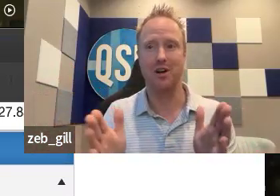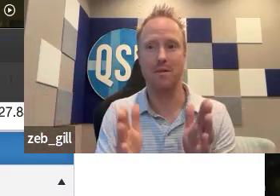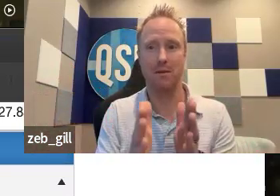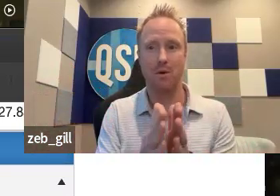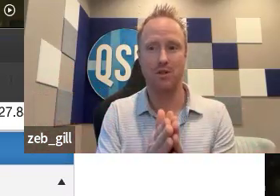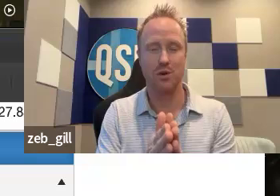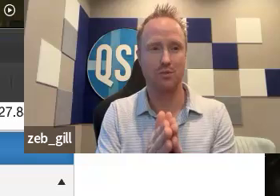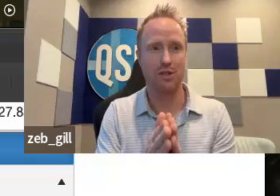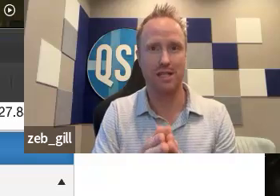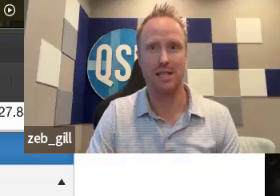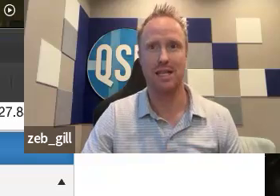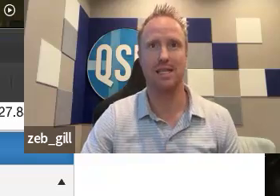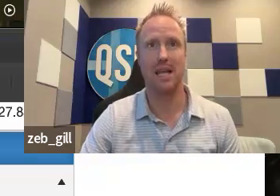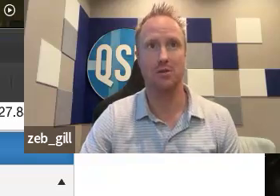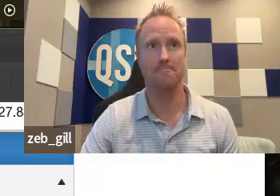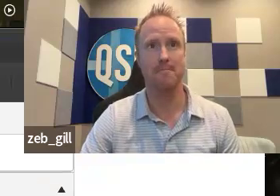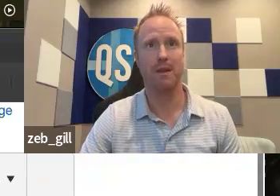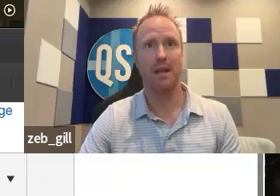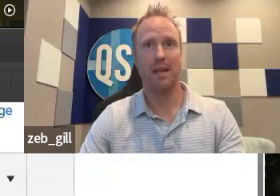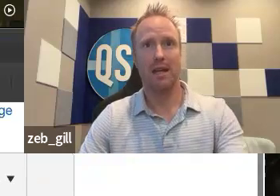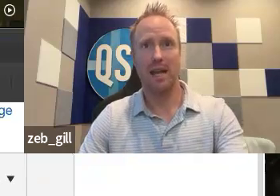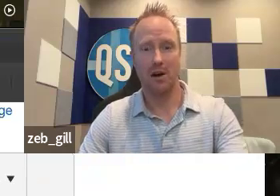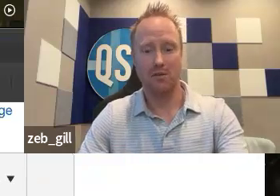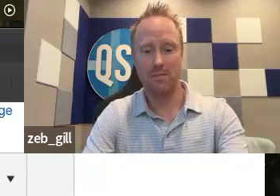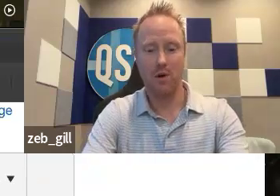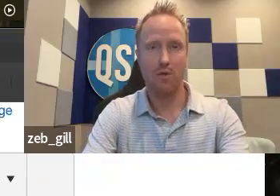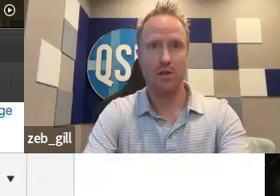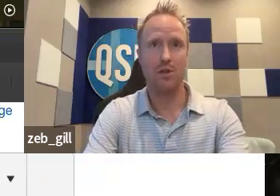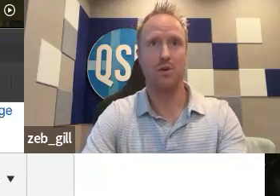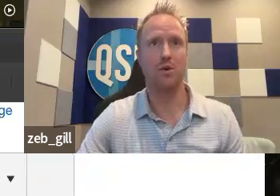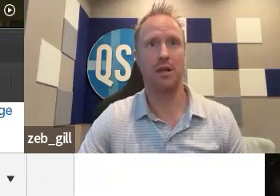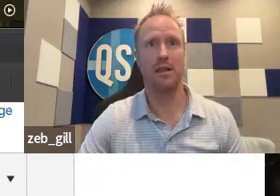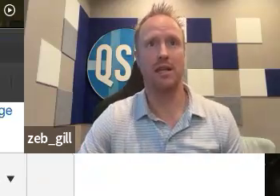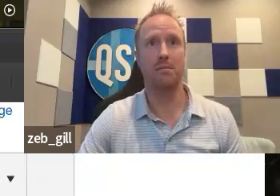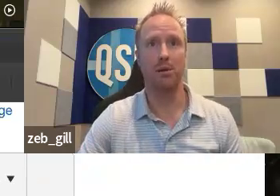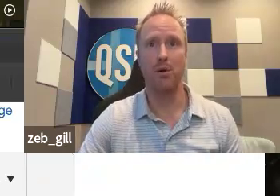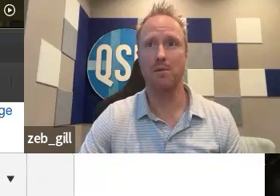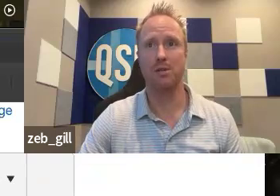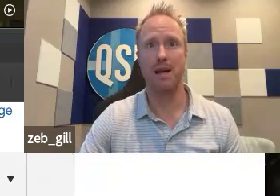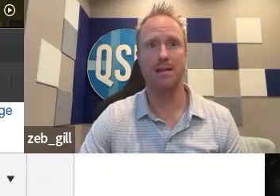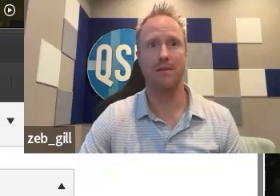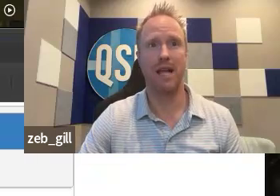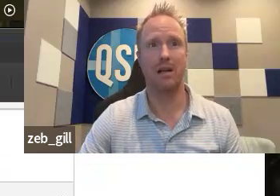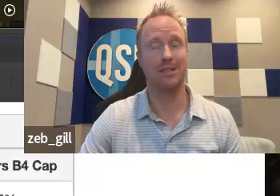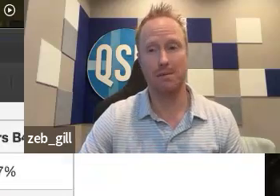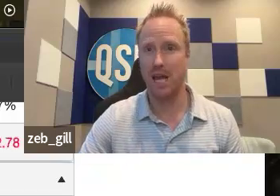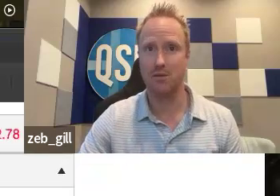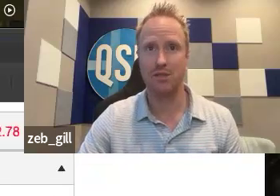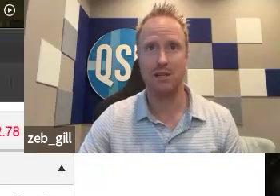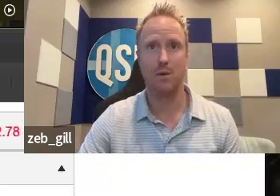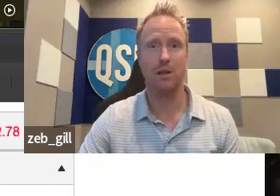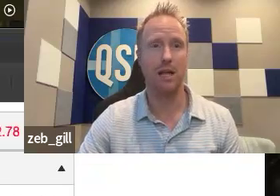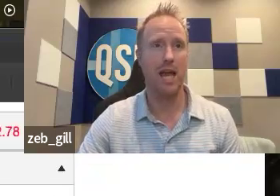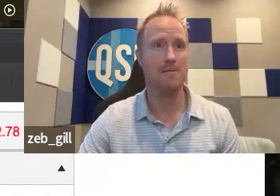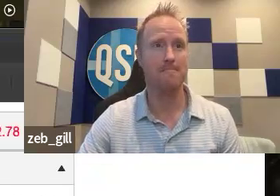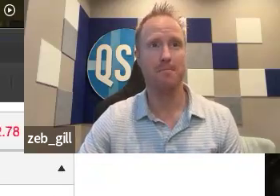because it's all coming from one source, which is the schedule. Now, flipping over to the employee perspective of the calendar, same schedule,